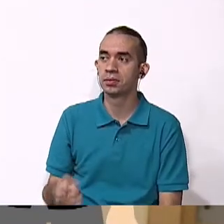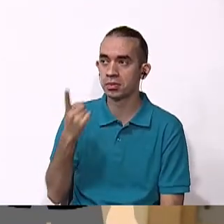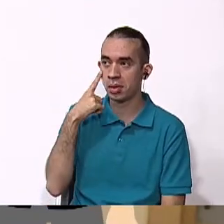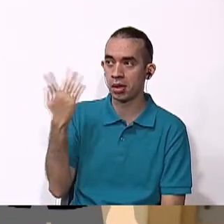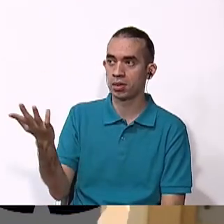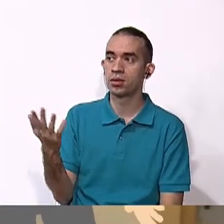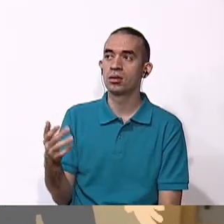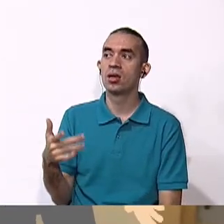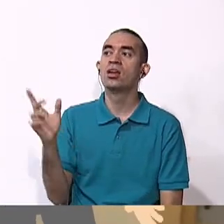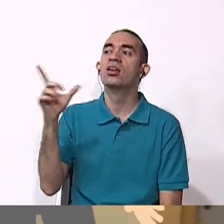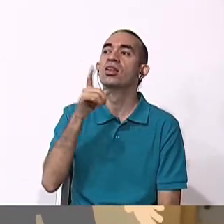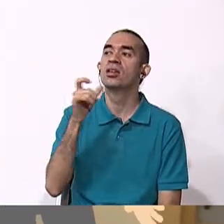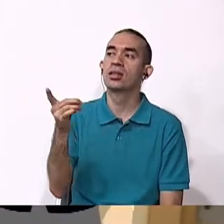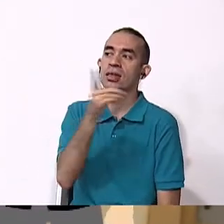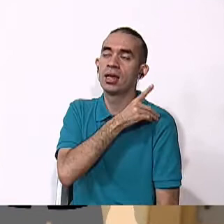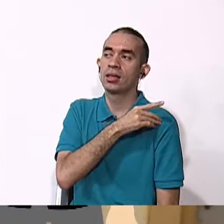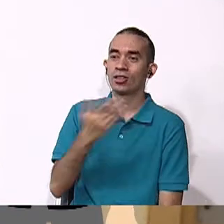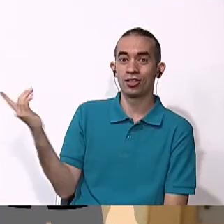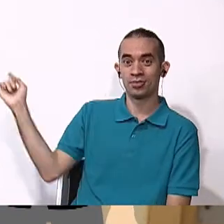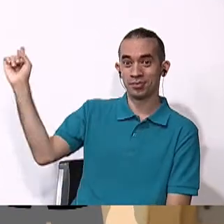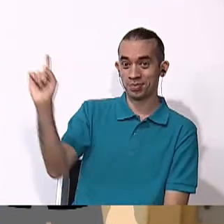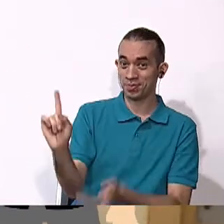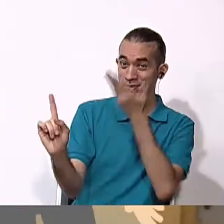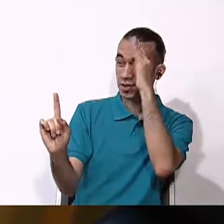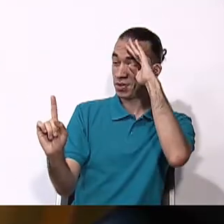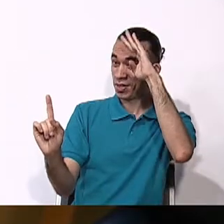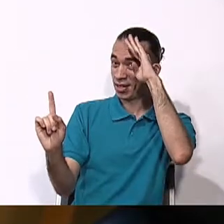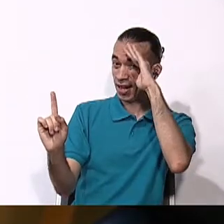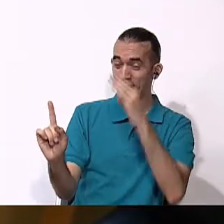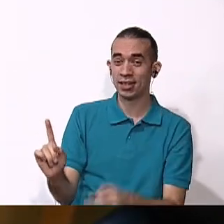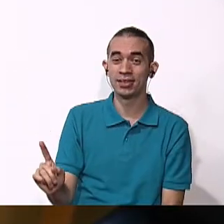And this is the principal. Hello!